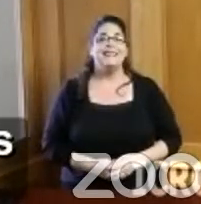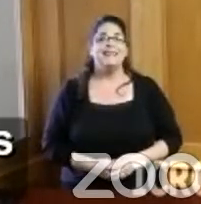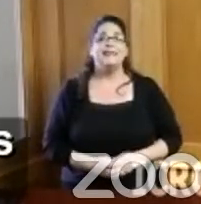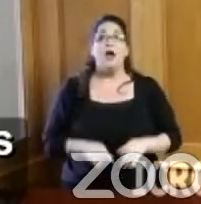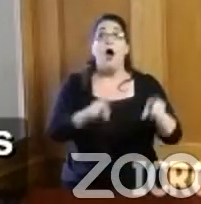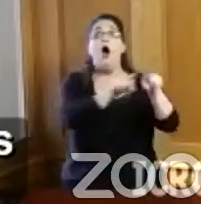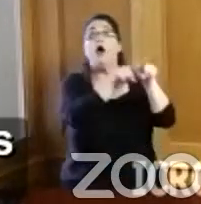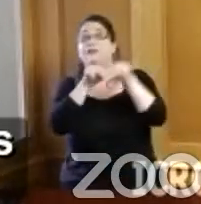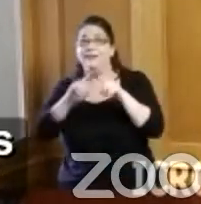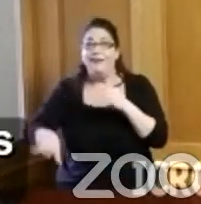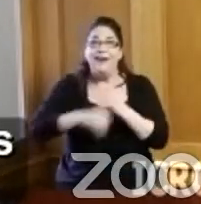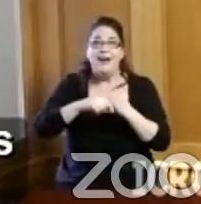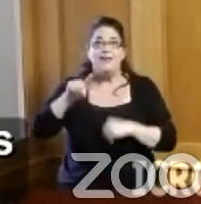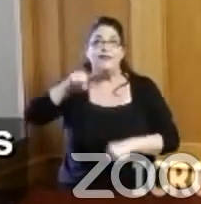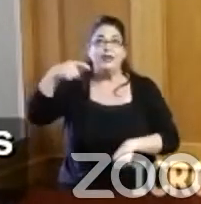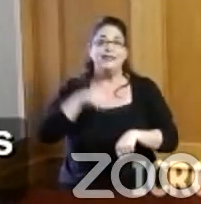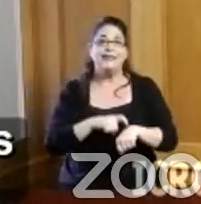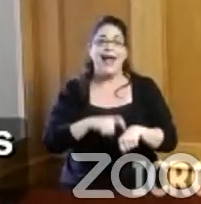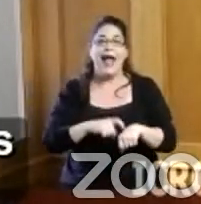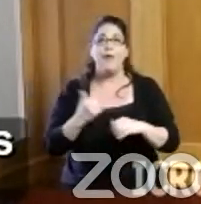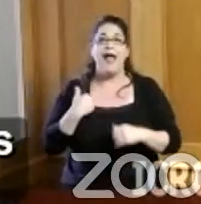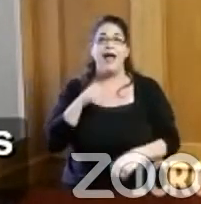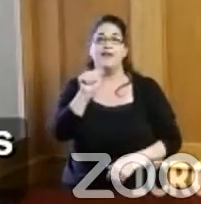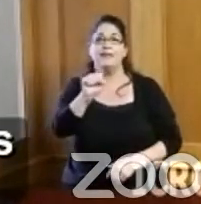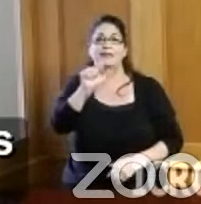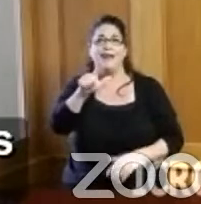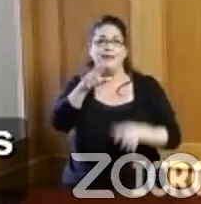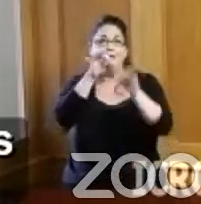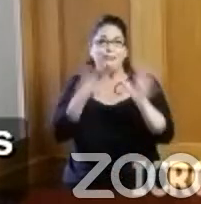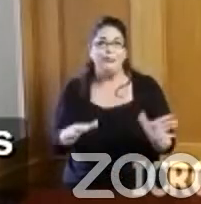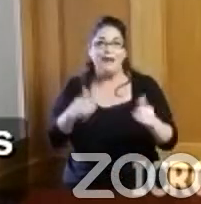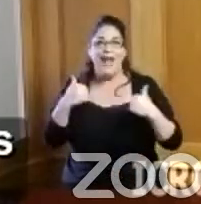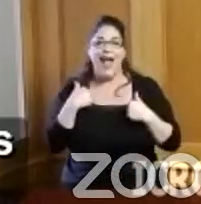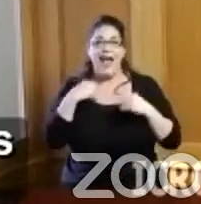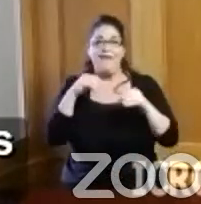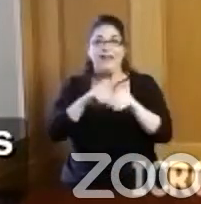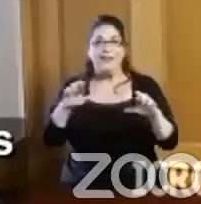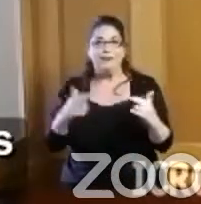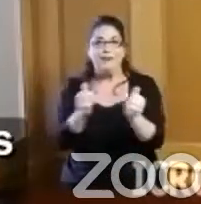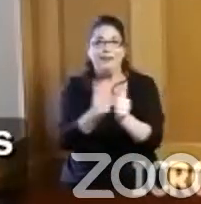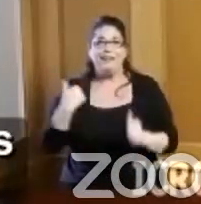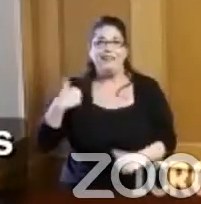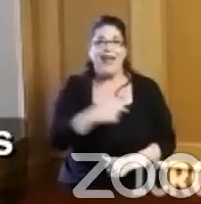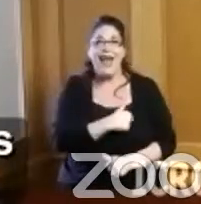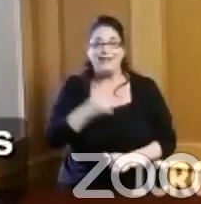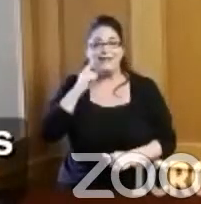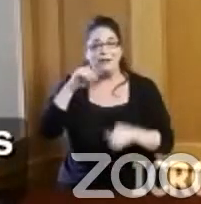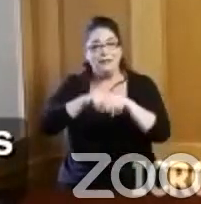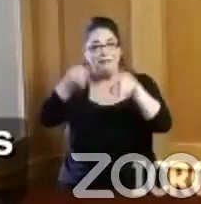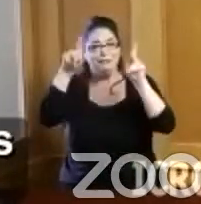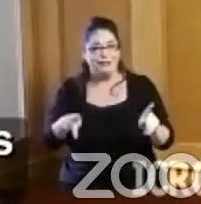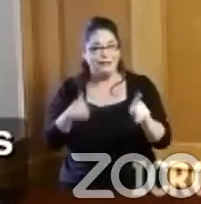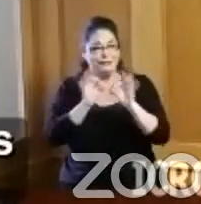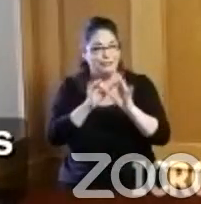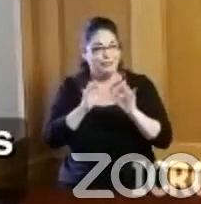This is also the first time that we've had our ASL interpreters in the room for our in-person